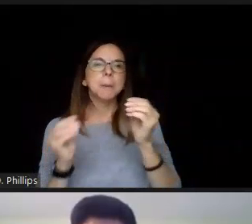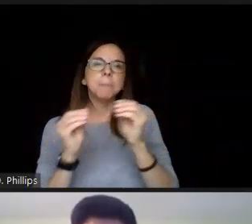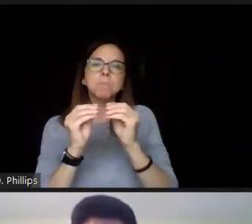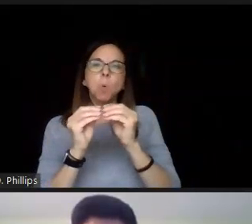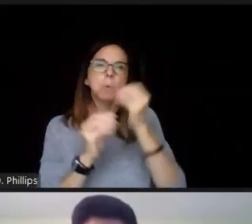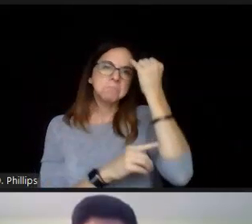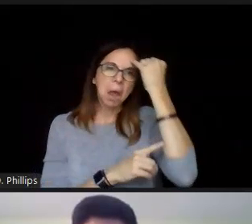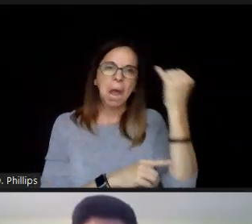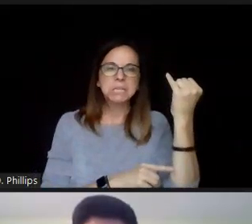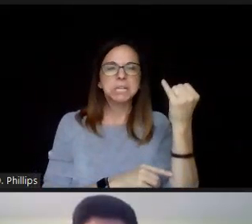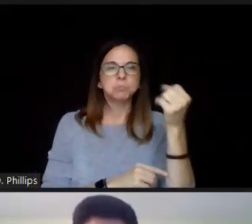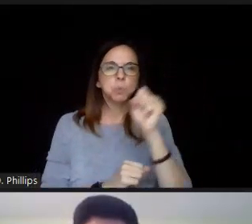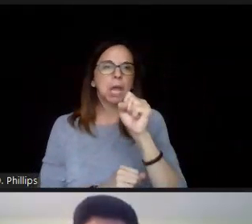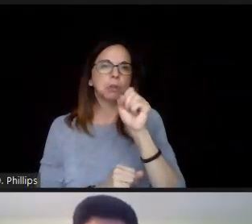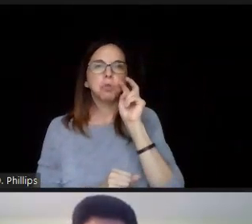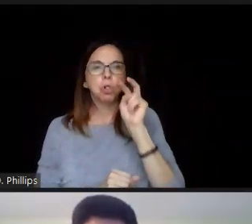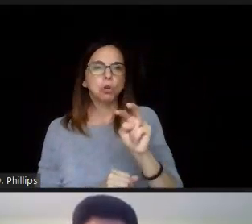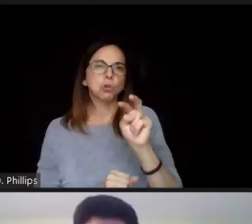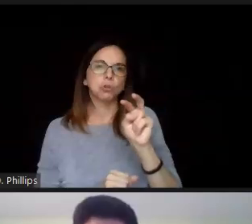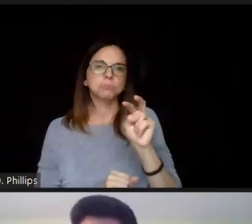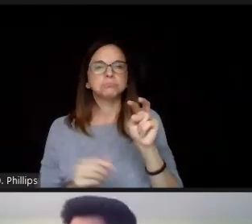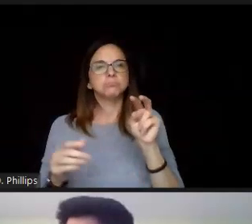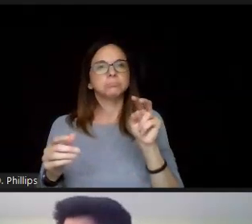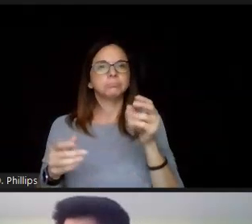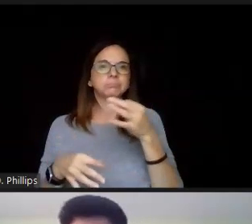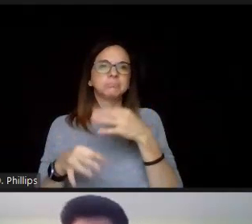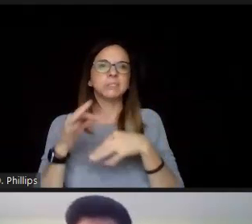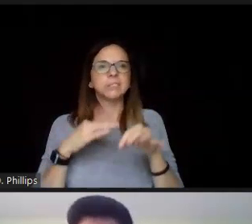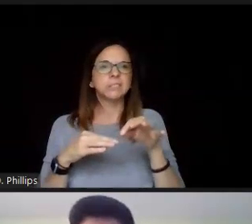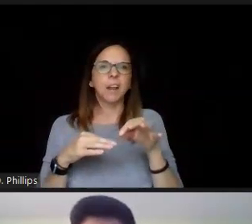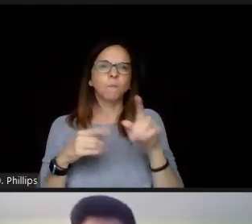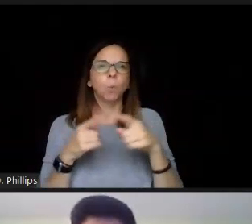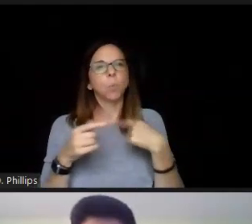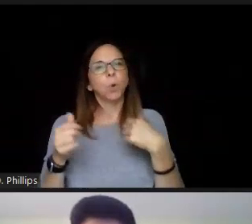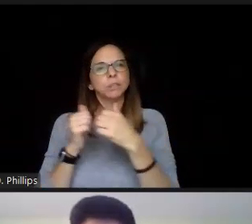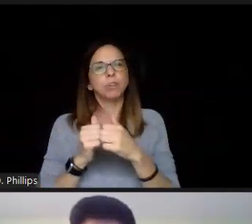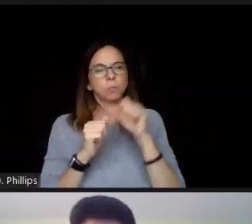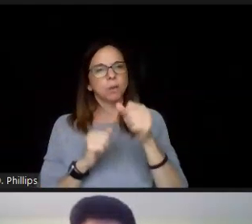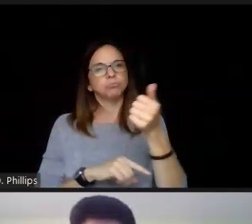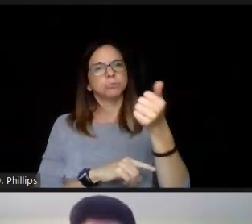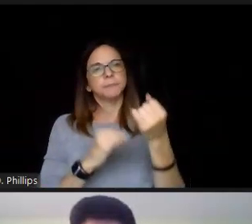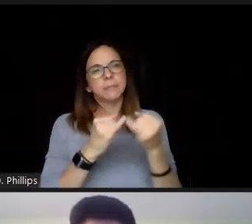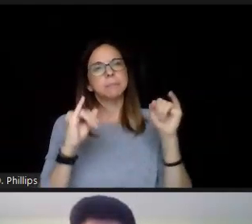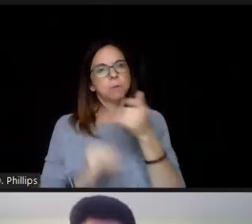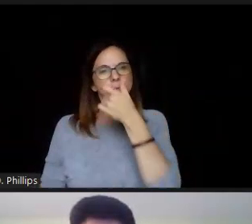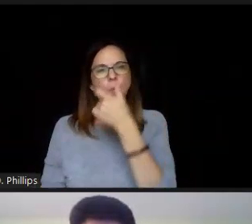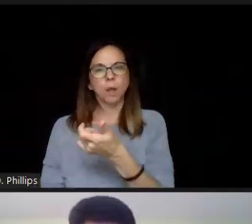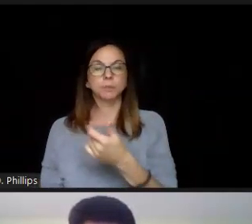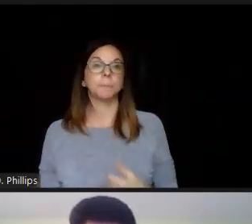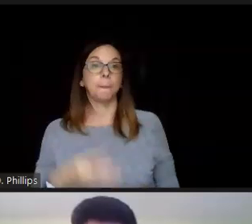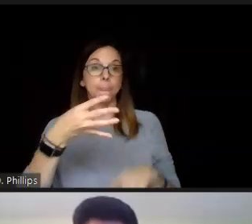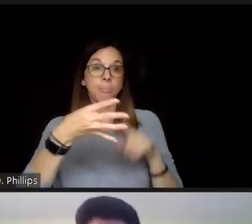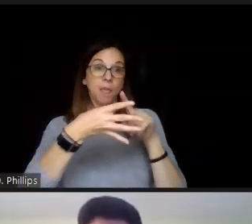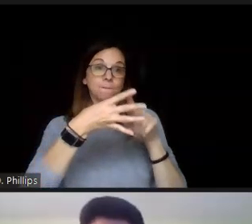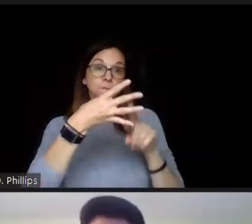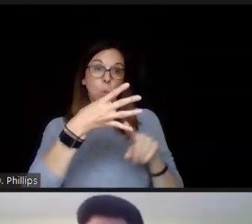that you can look for on your own, rather than spending time to do that when we're all together. Okay, so I have 4 questions